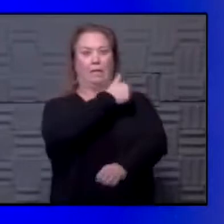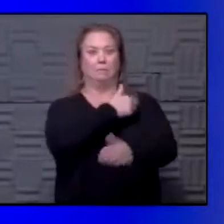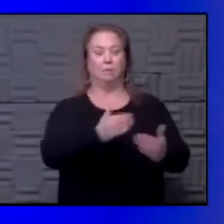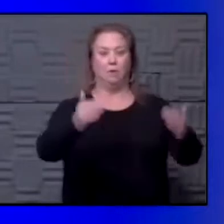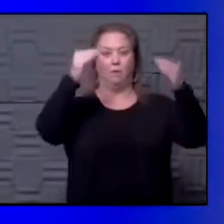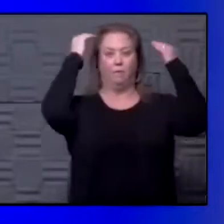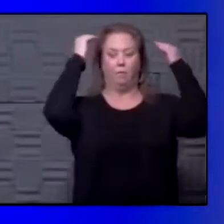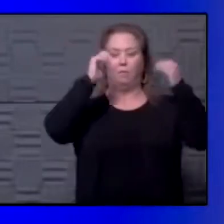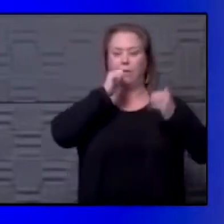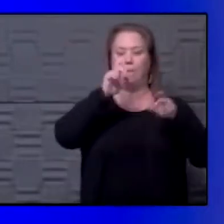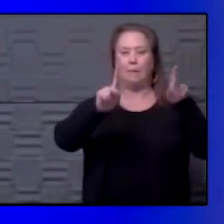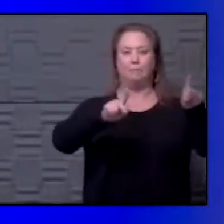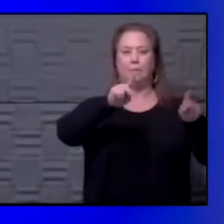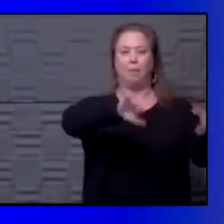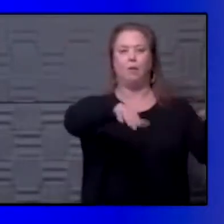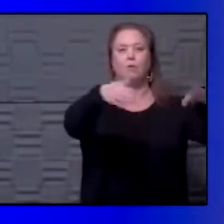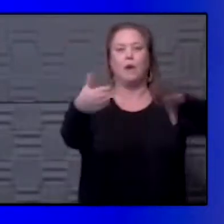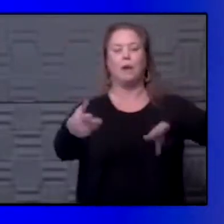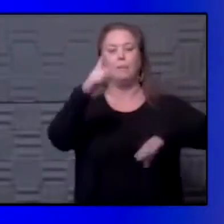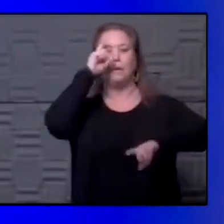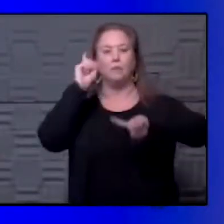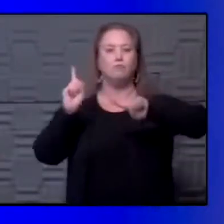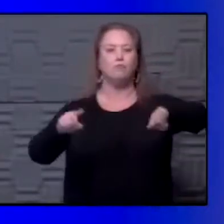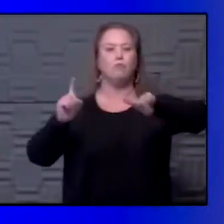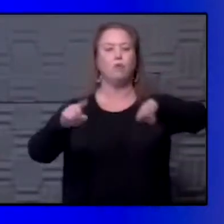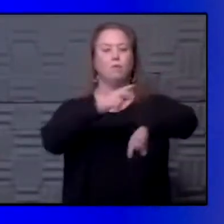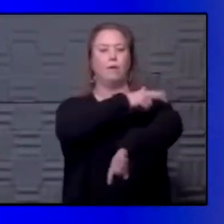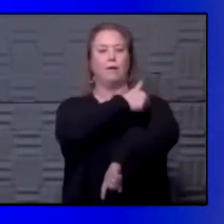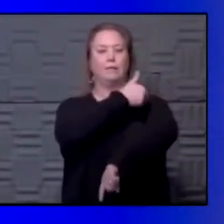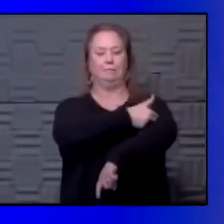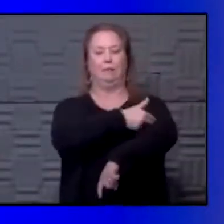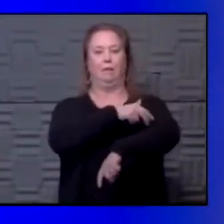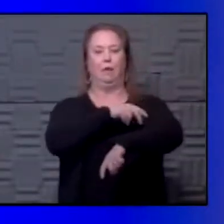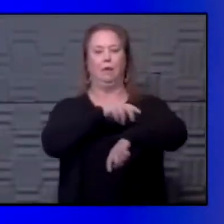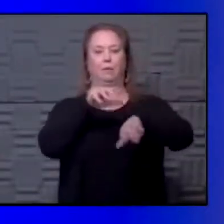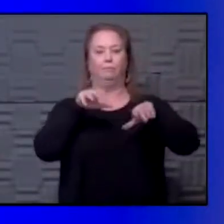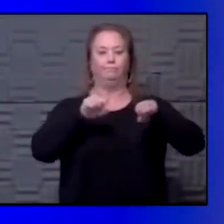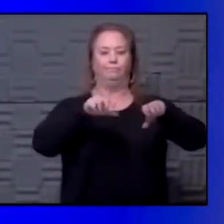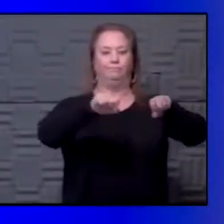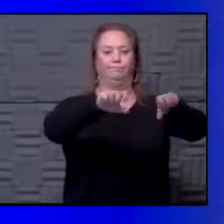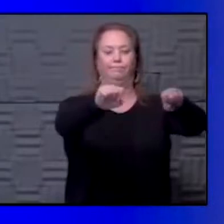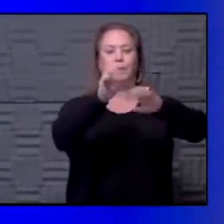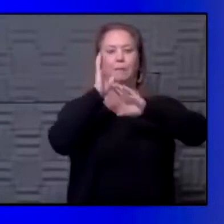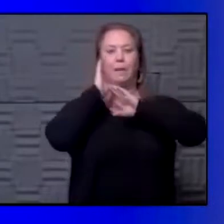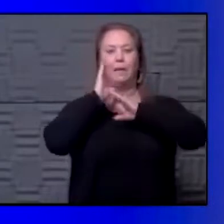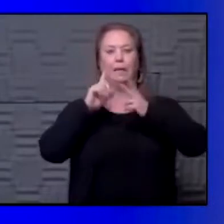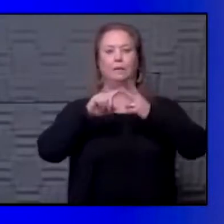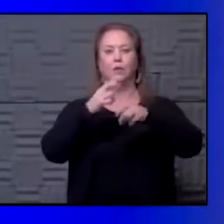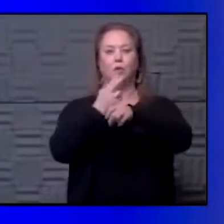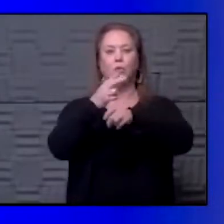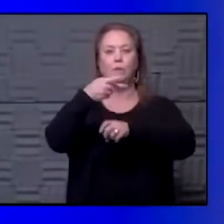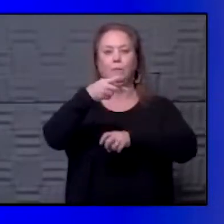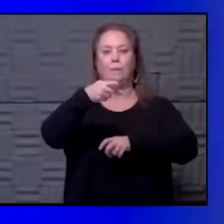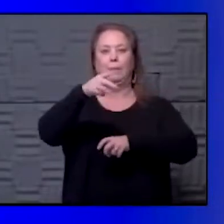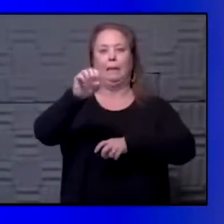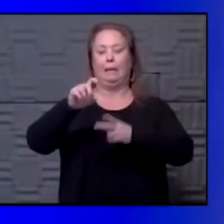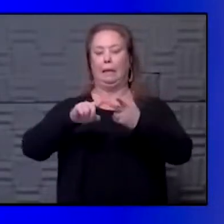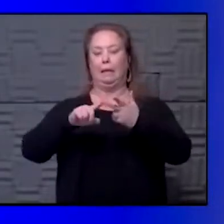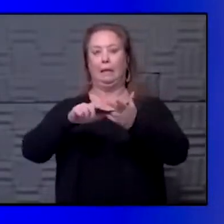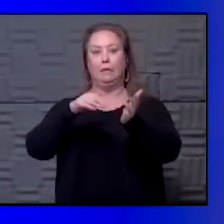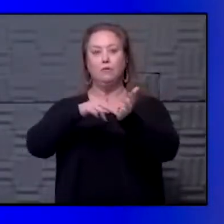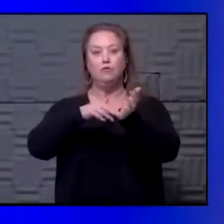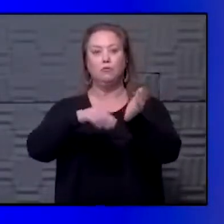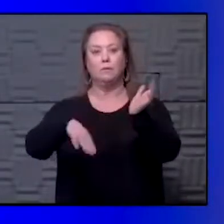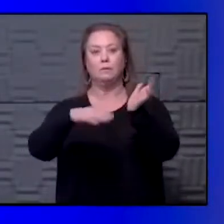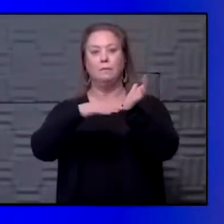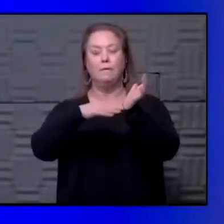because people are necessarily dying, but because they are going to the hospital, taking up capacity, taking up PPE, when healthcare workers are ill,